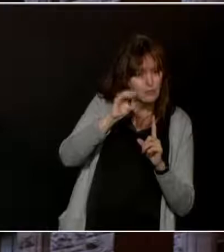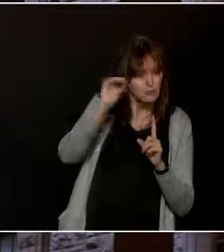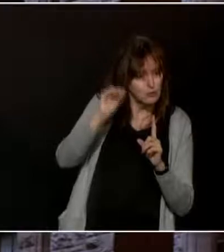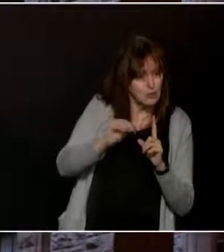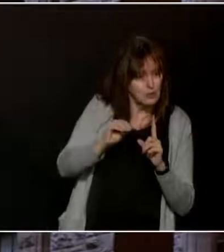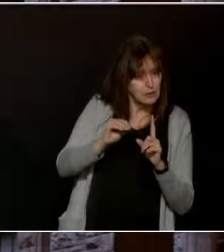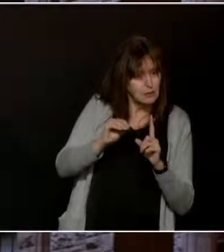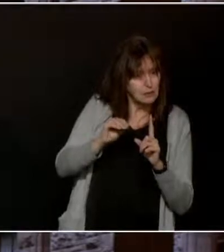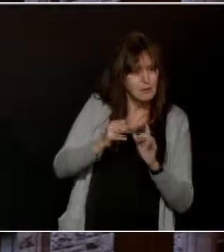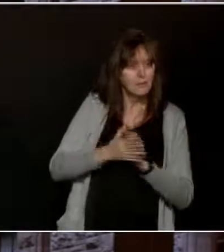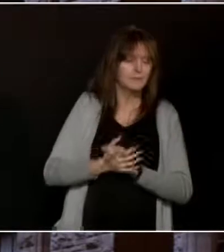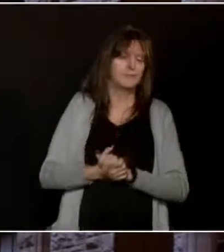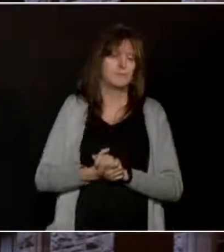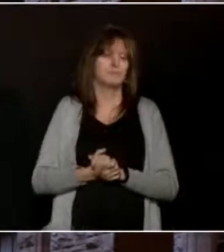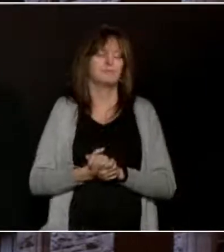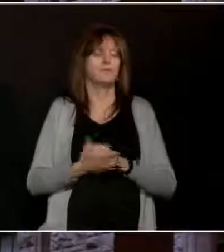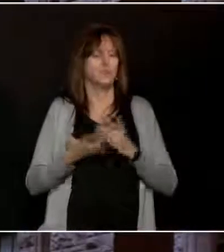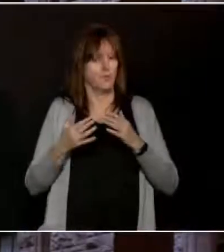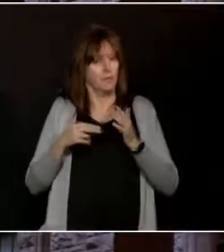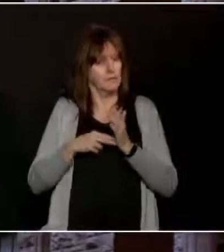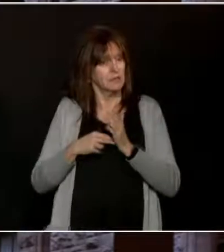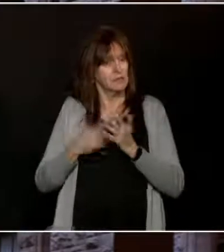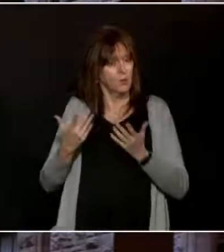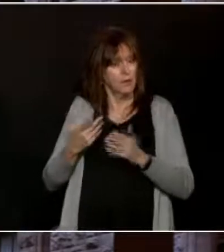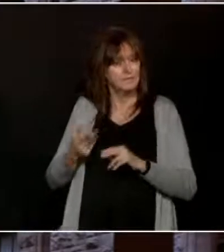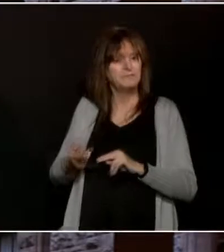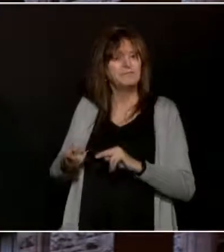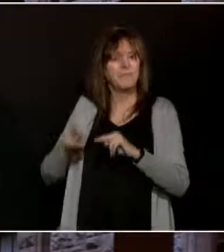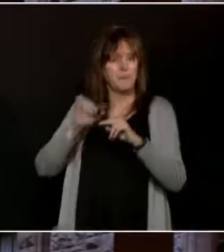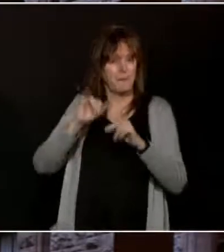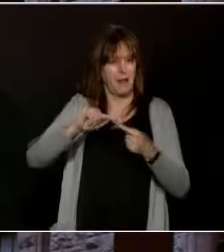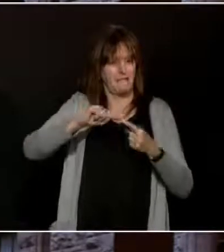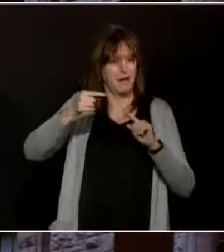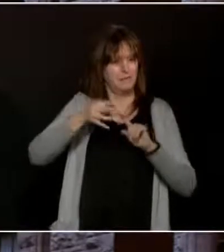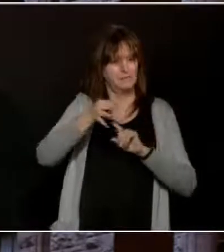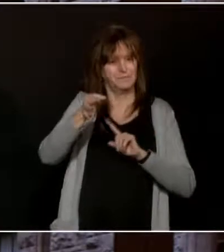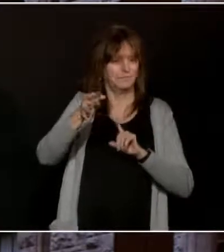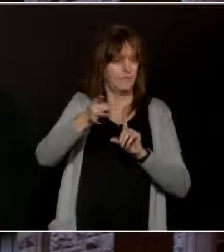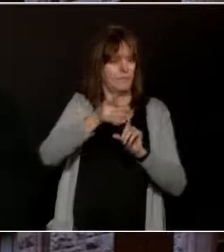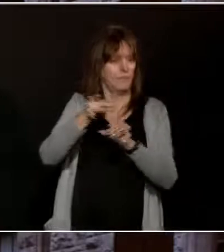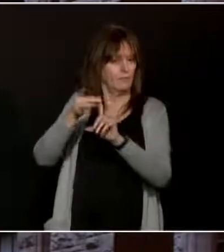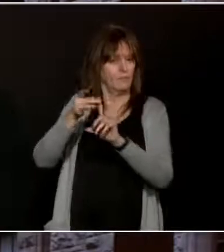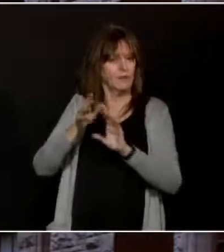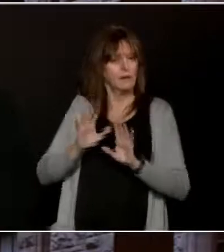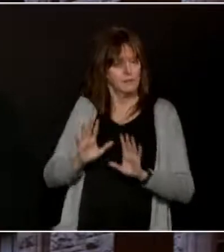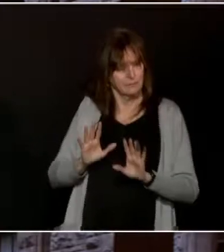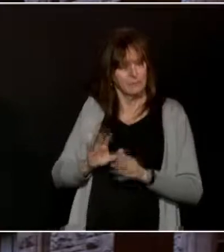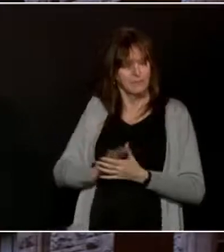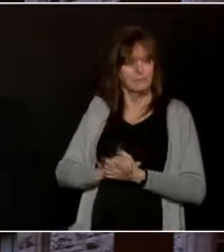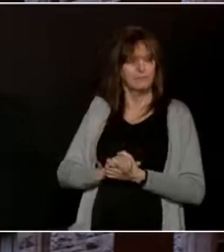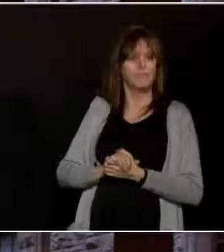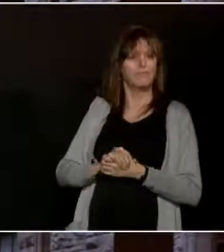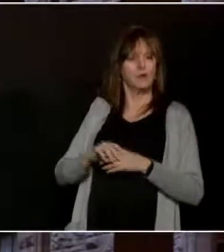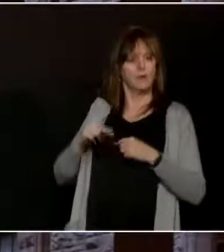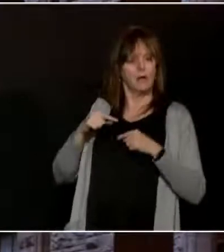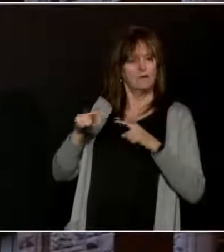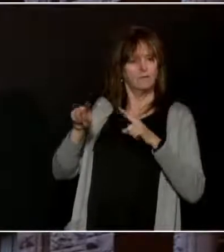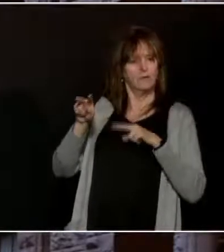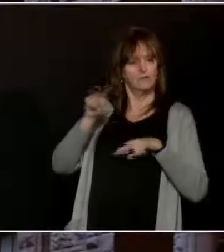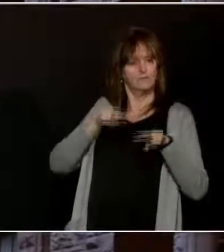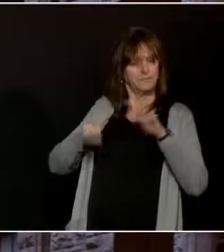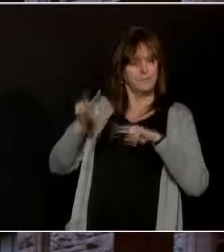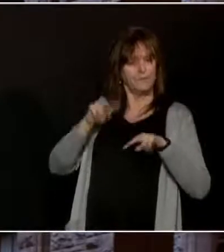accruing or increasing percentage is of concern to us as we watch and observe, and as we know the modelers said would